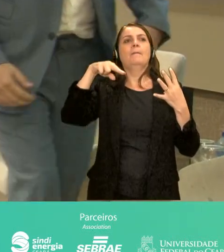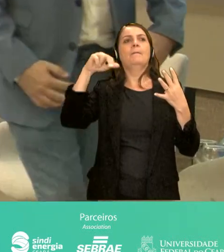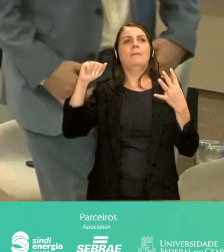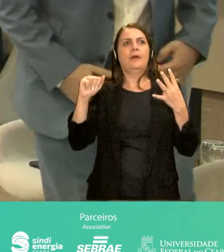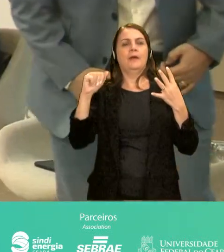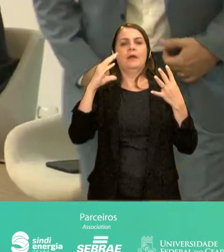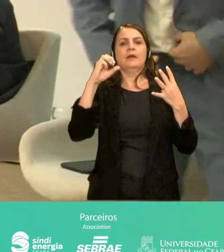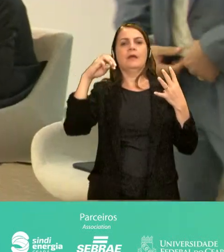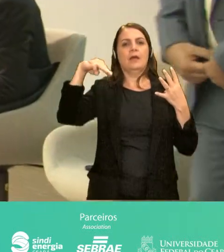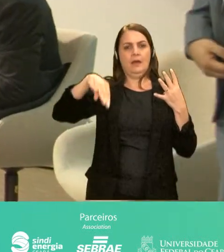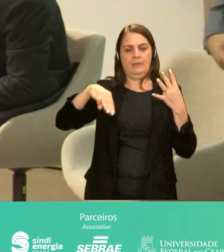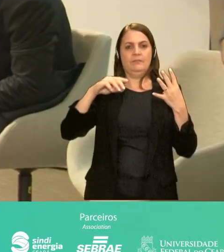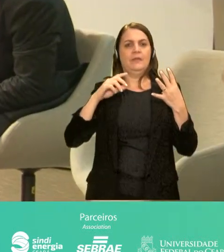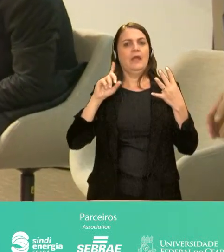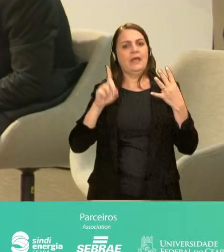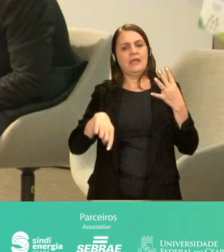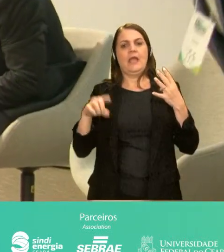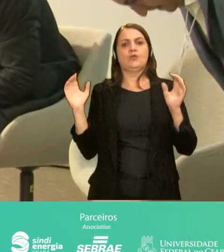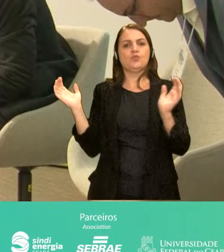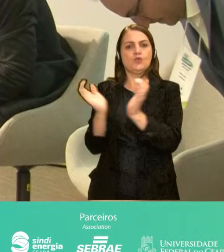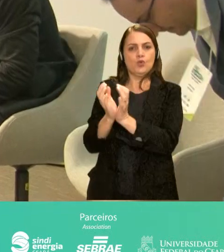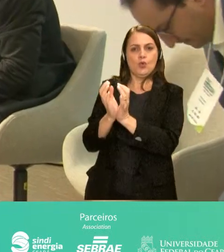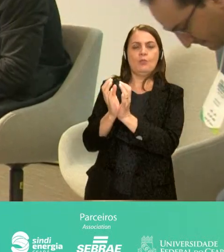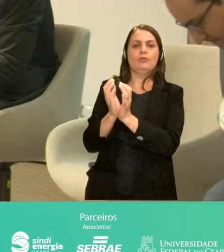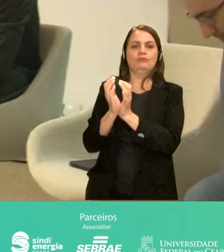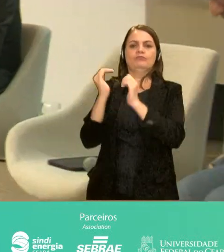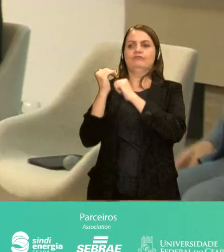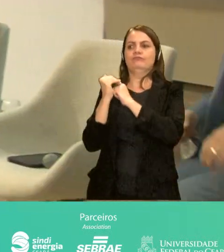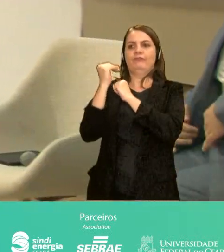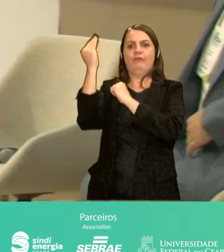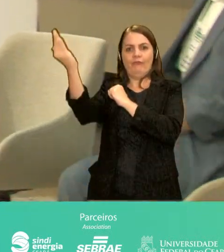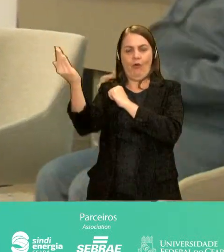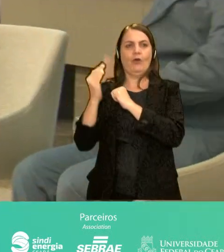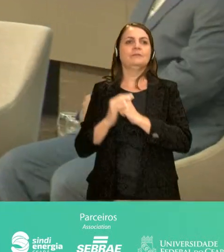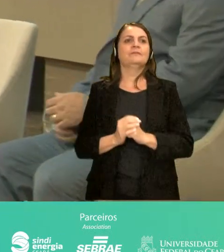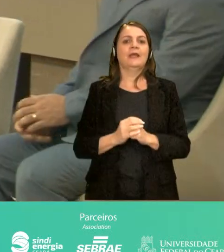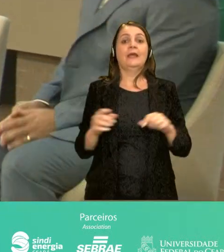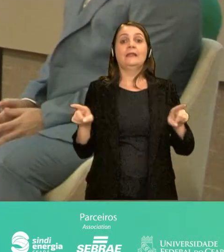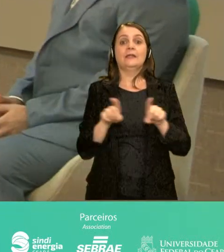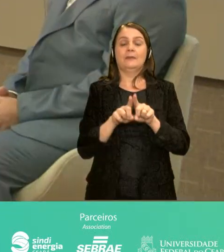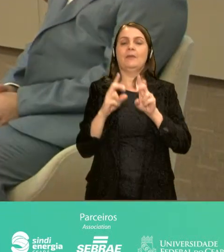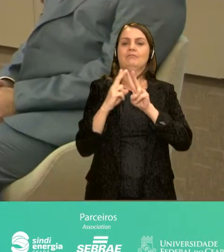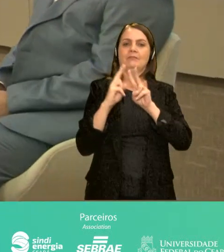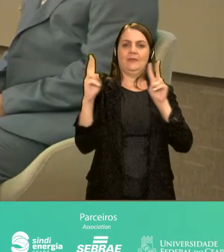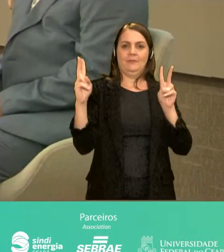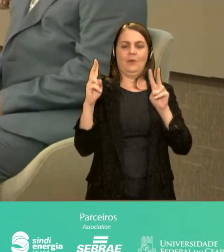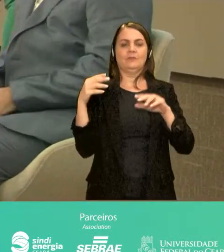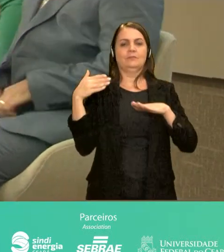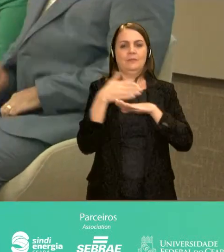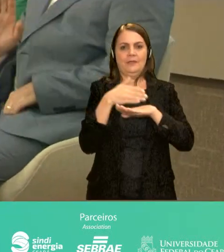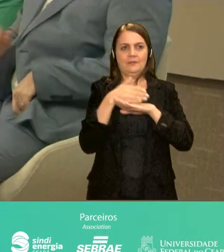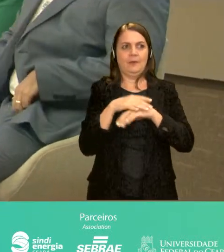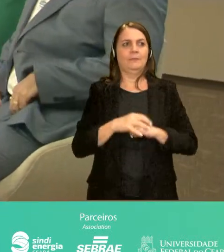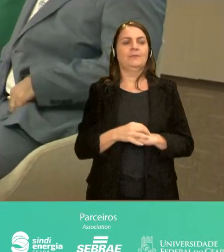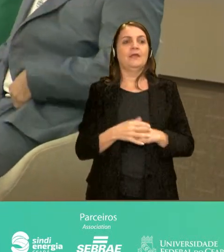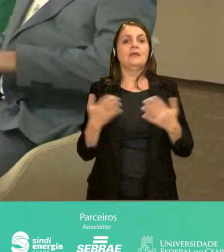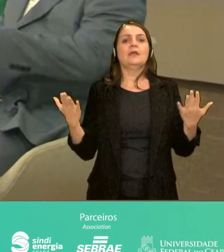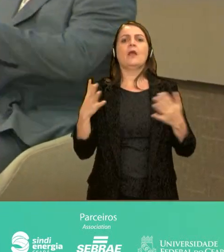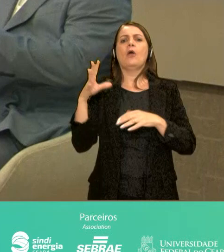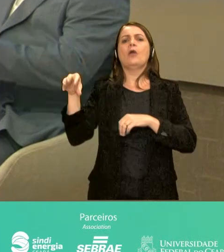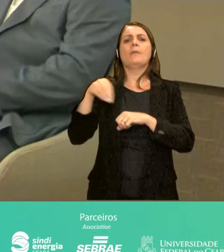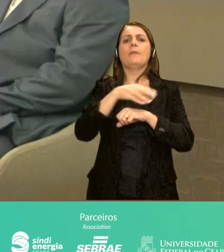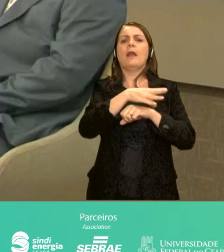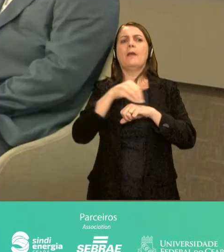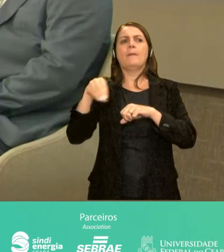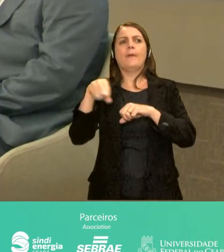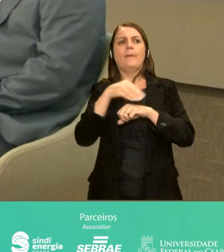Group de Limited, Power or Hydrogen Group CDH2, Limited, o will also be CDH2, here também remotely. participará de forma To remota. moderate this panel, Para a I would moderação like to deste invite painel,